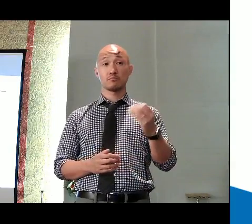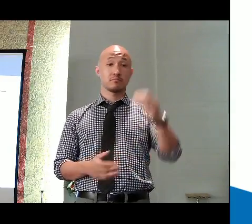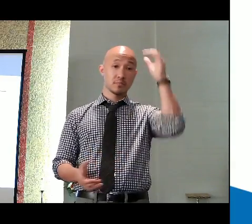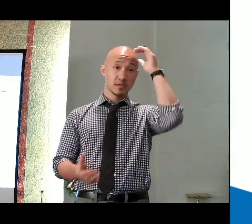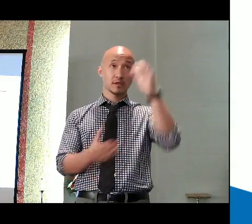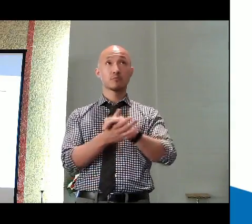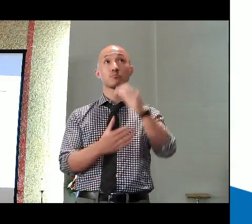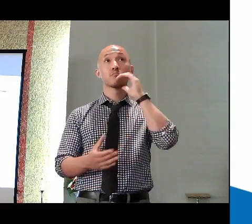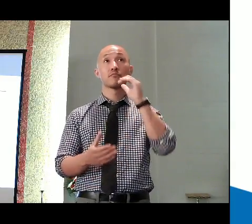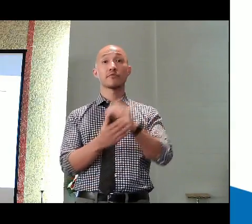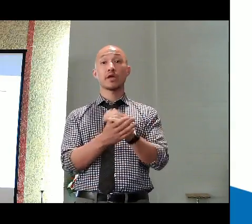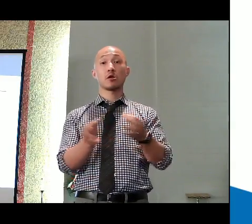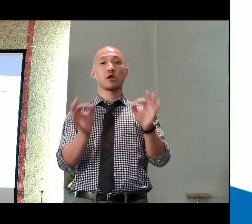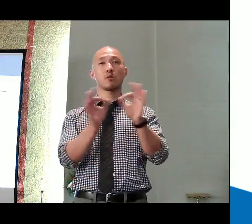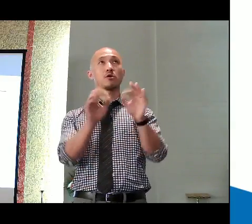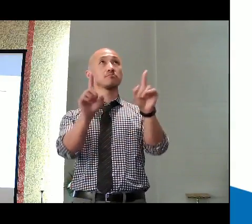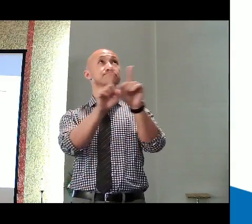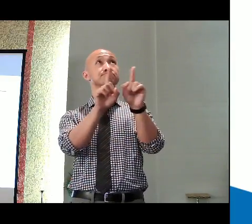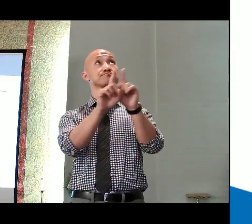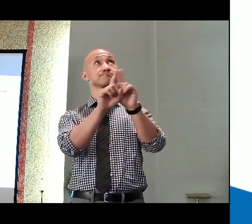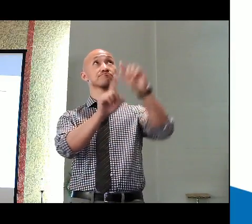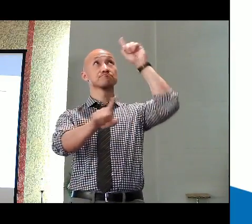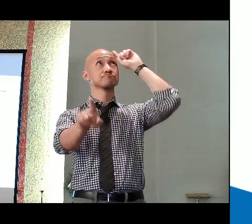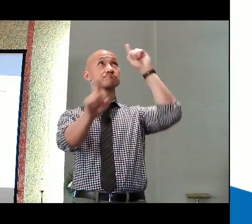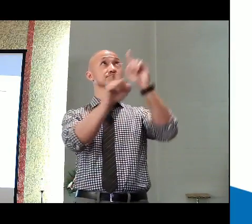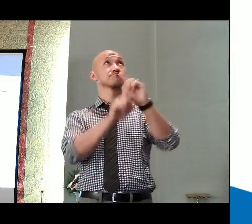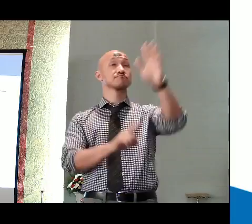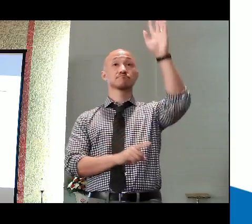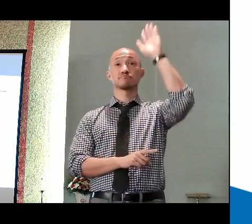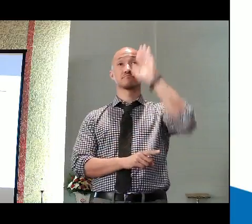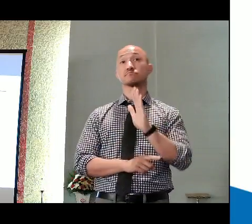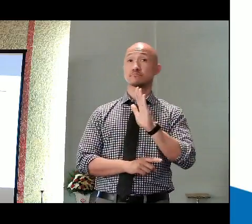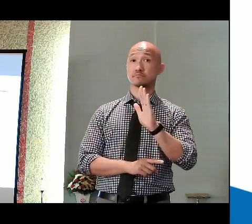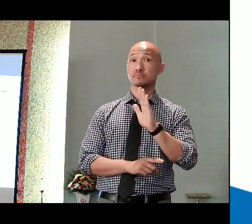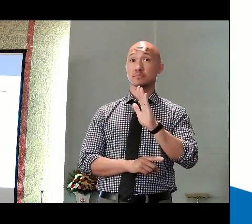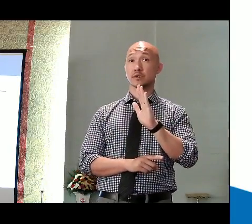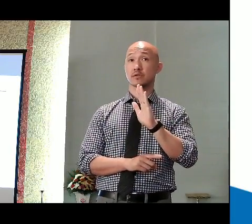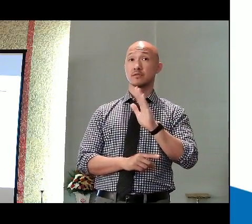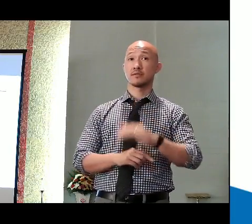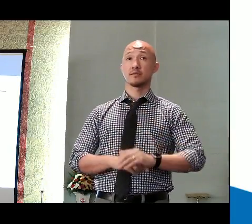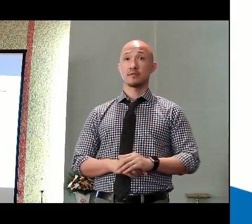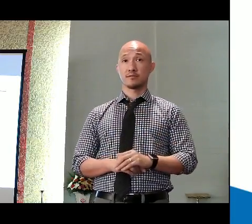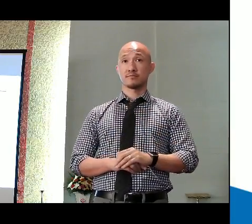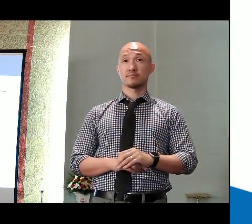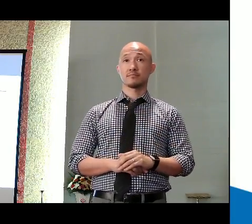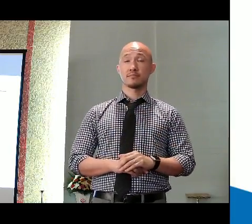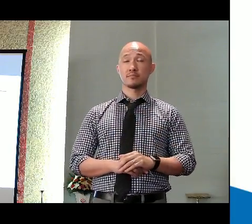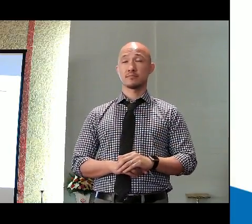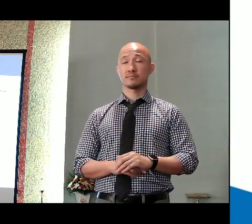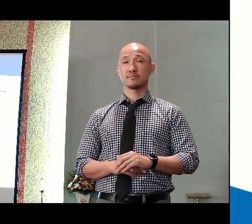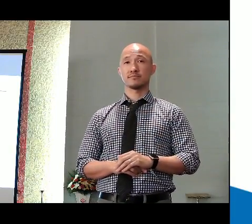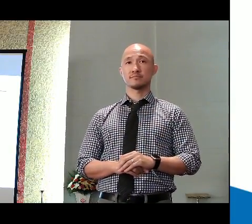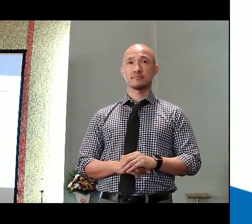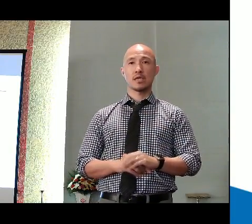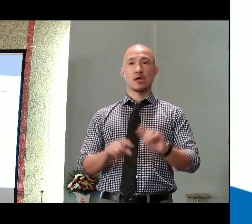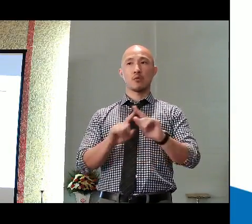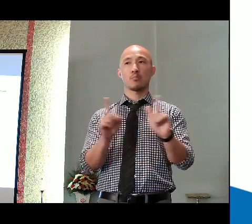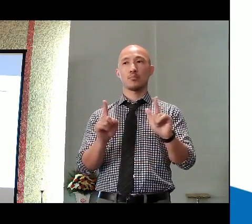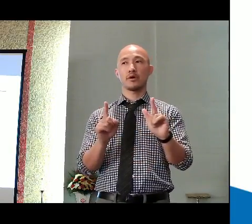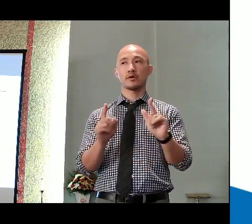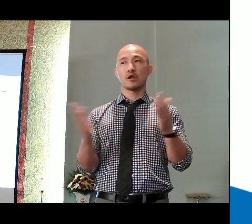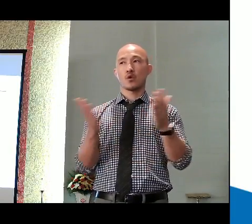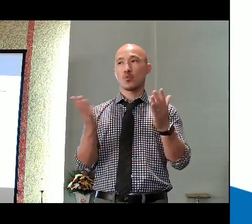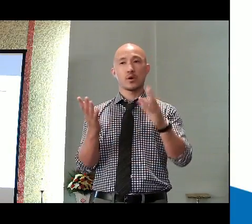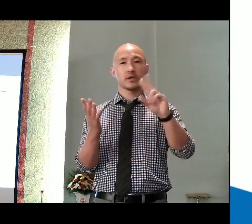our value is concerned. The only place we don't have equality in God's sight concerns the role God